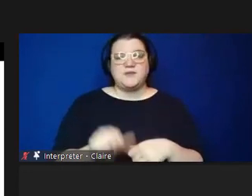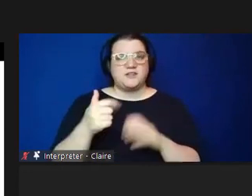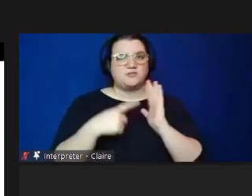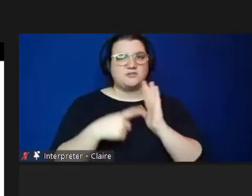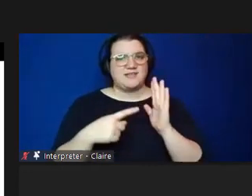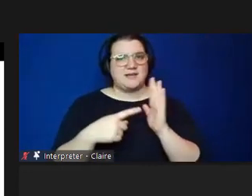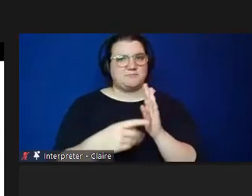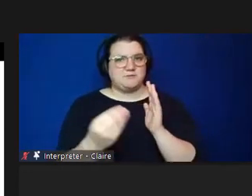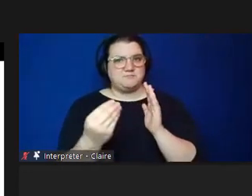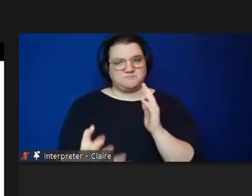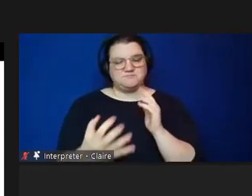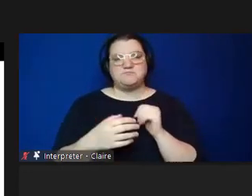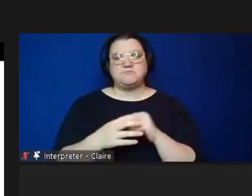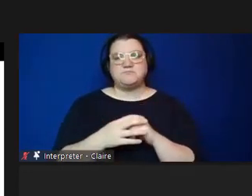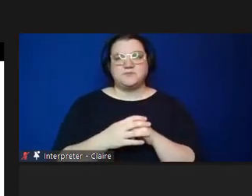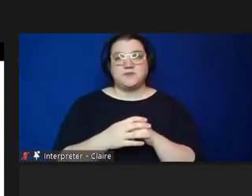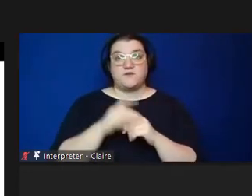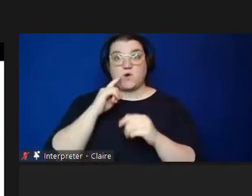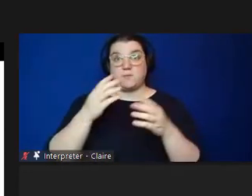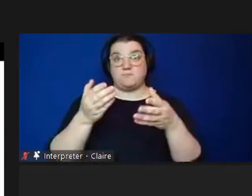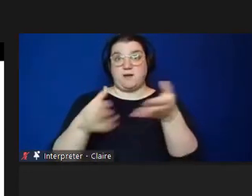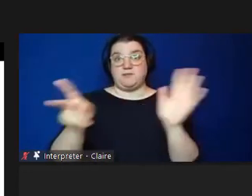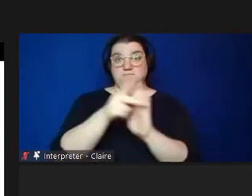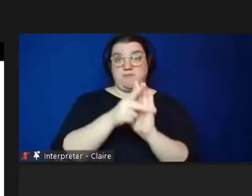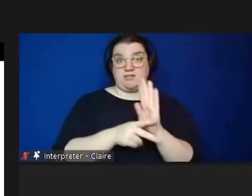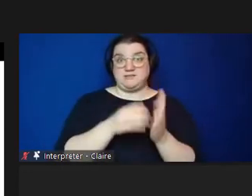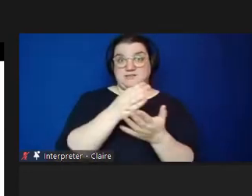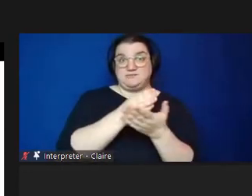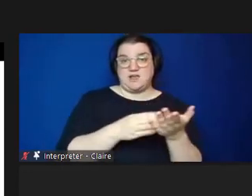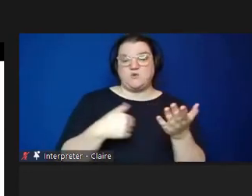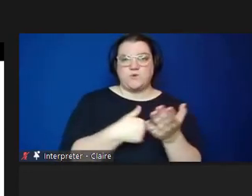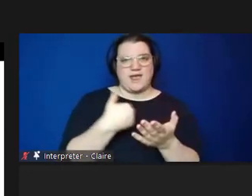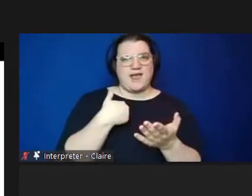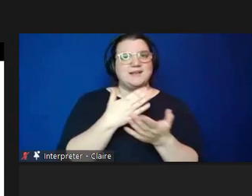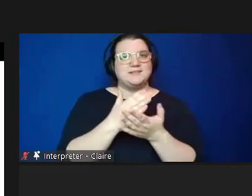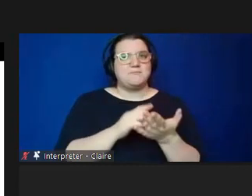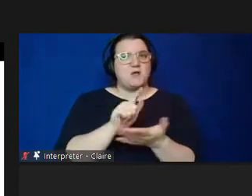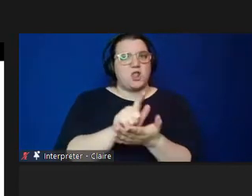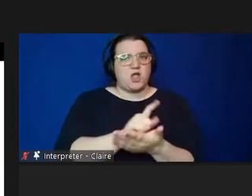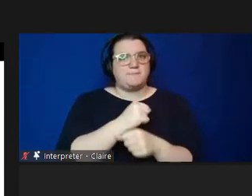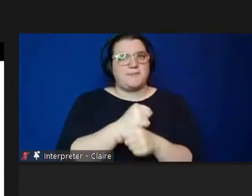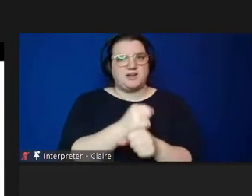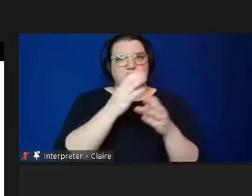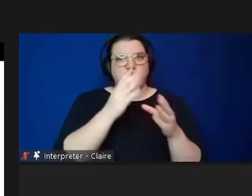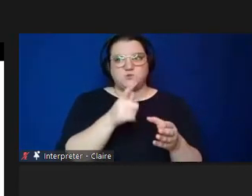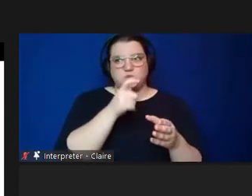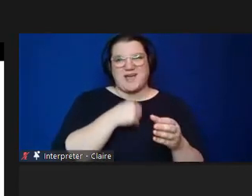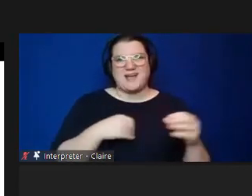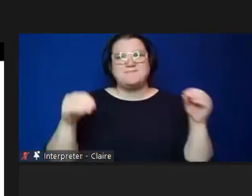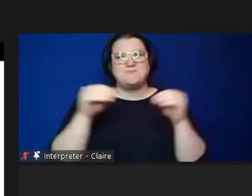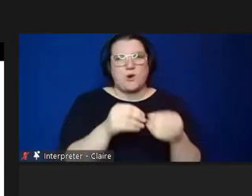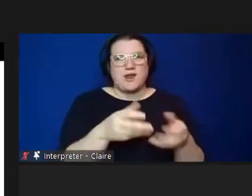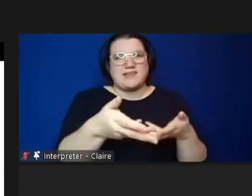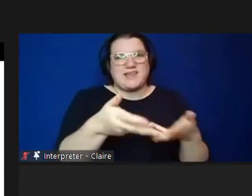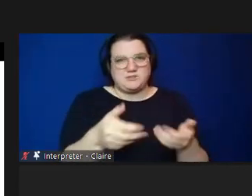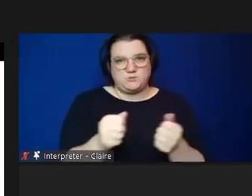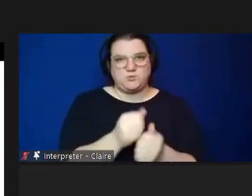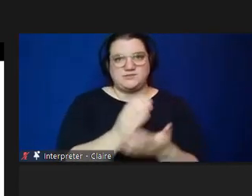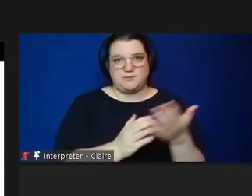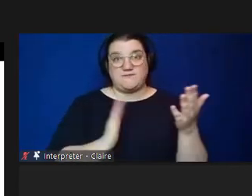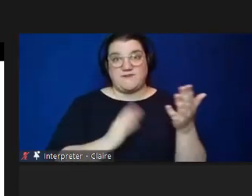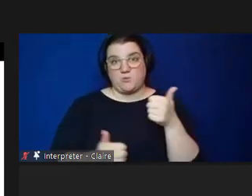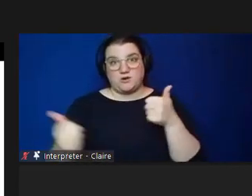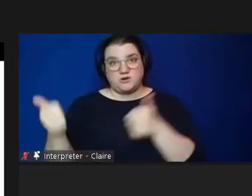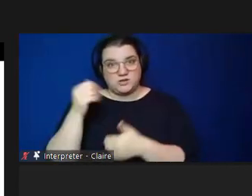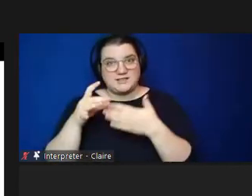public policy side, we had some lawmakers who had greater engagement with some of our leadership and